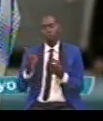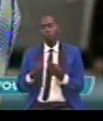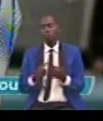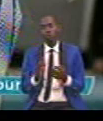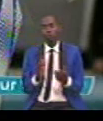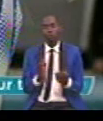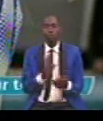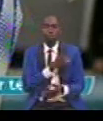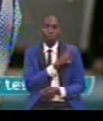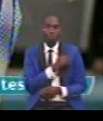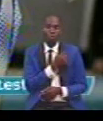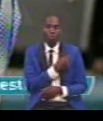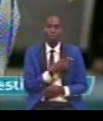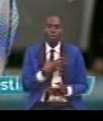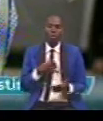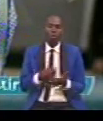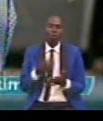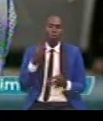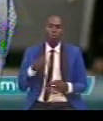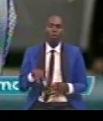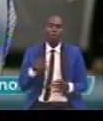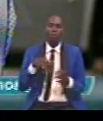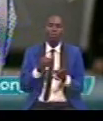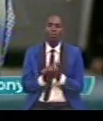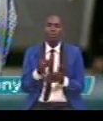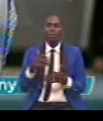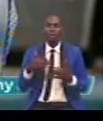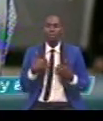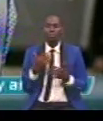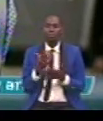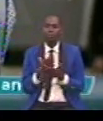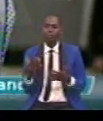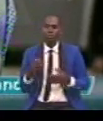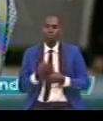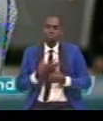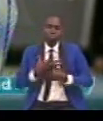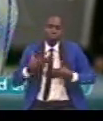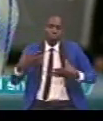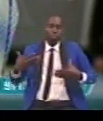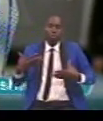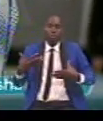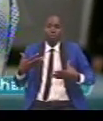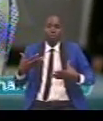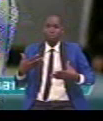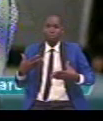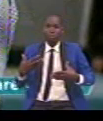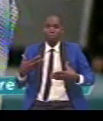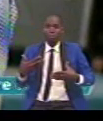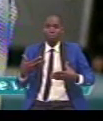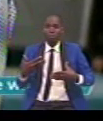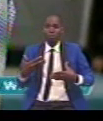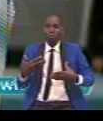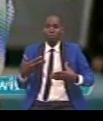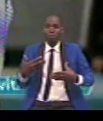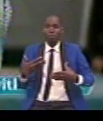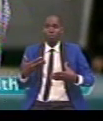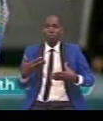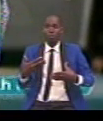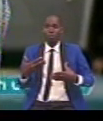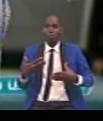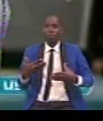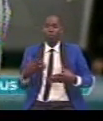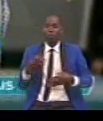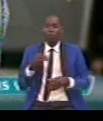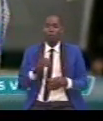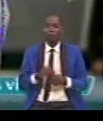and it was discovered that I had some like swollen organs. sort of in, yes, in my rectum and